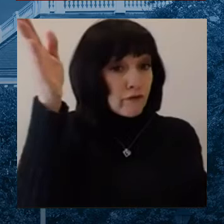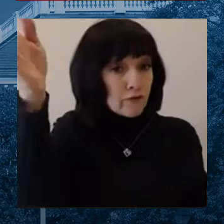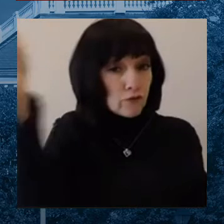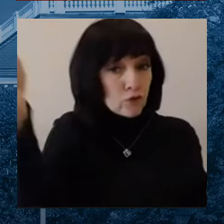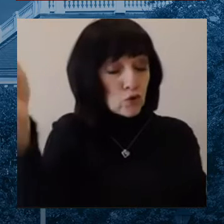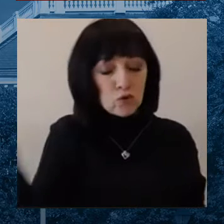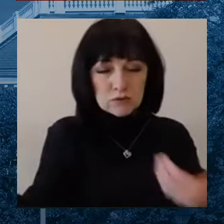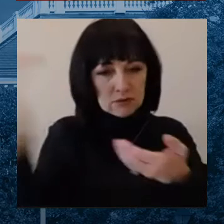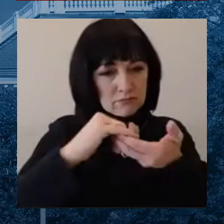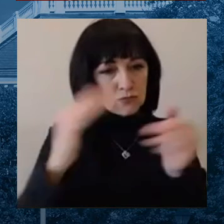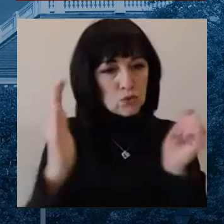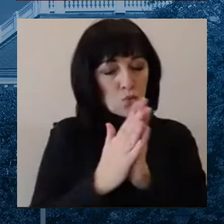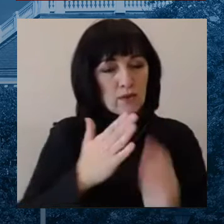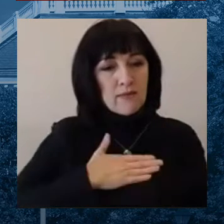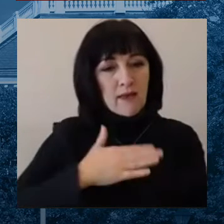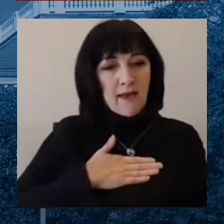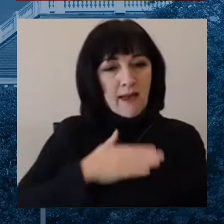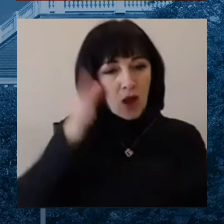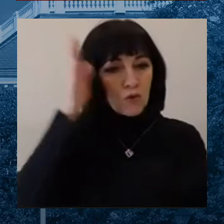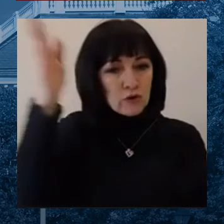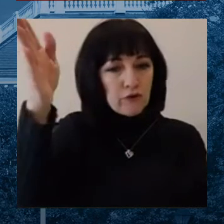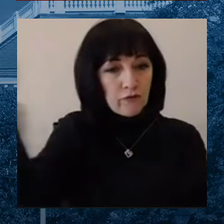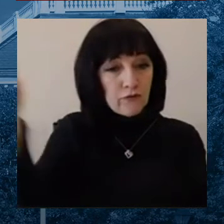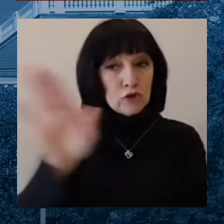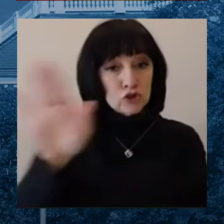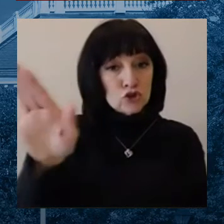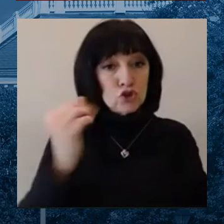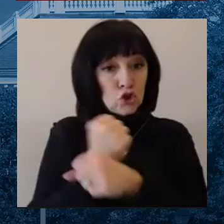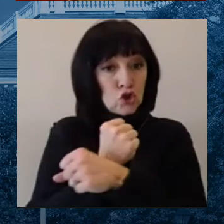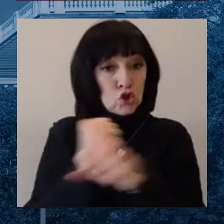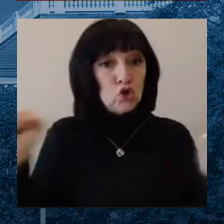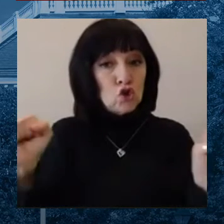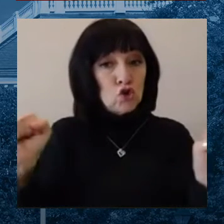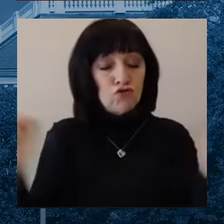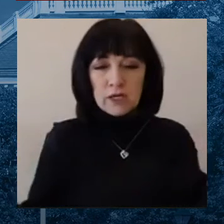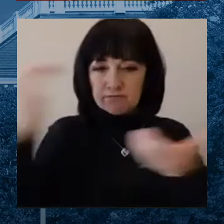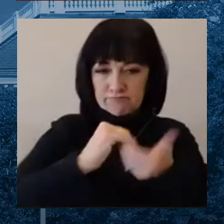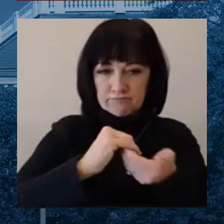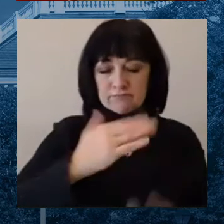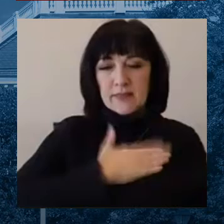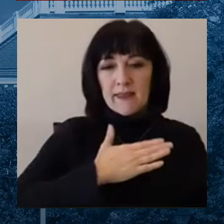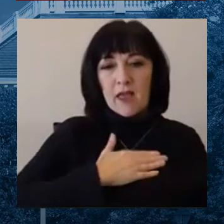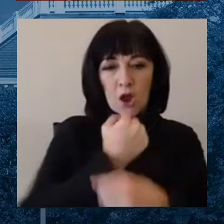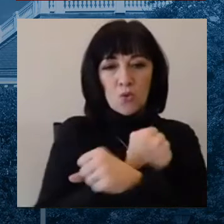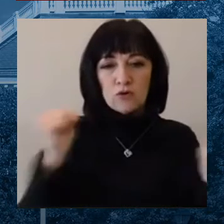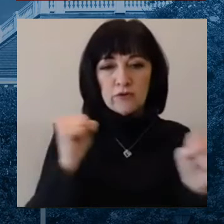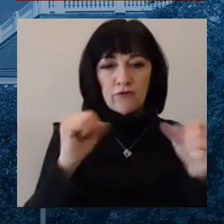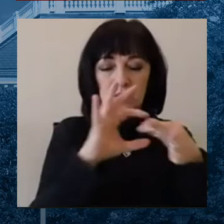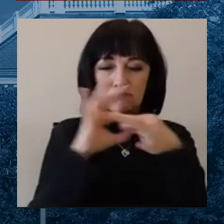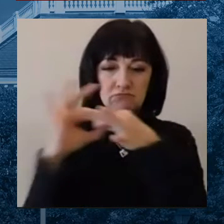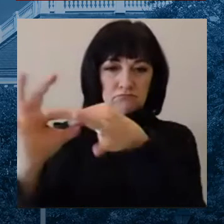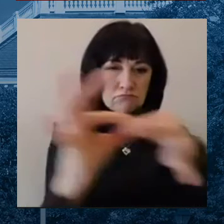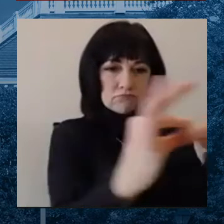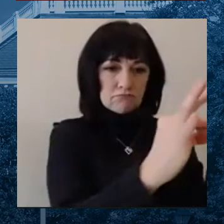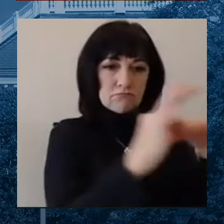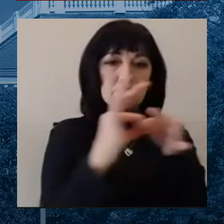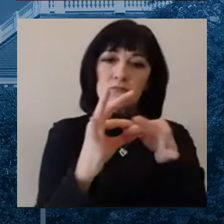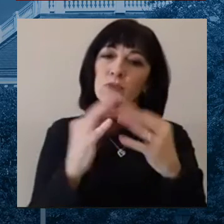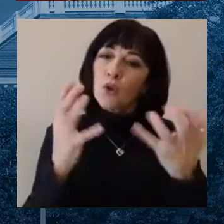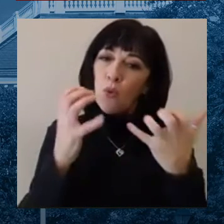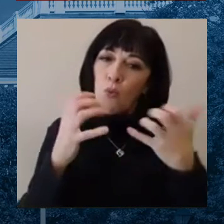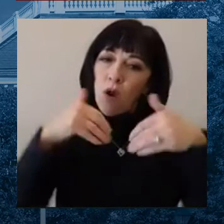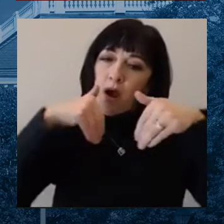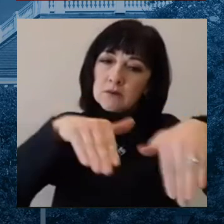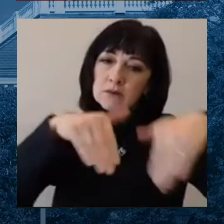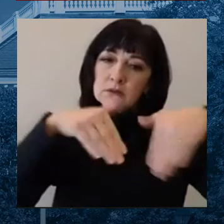our destiny and their freedom is inextricably bound to our freedom. So let us continue to march forward. And as Sister Charlotte